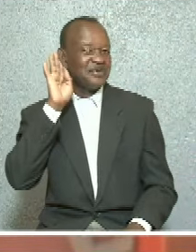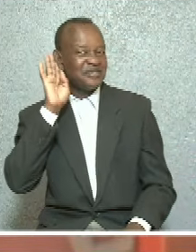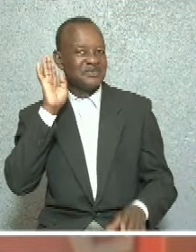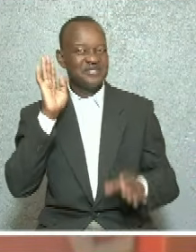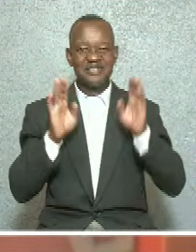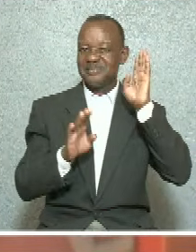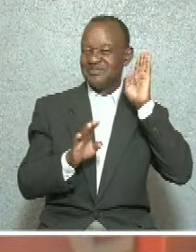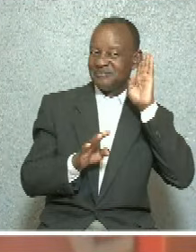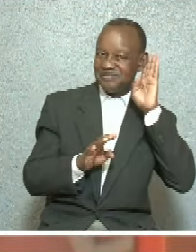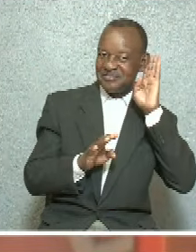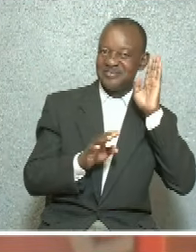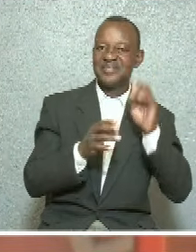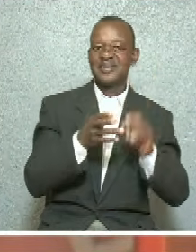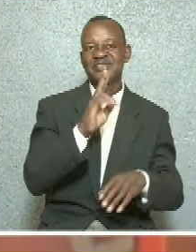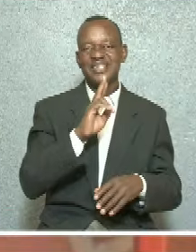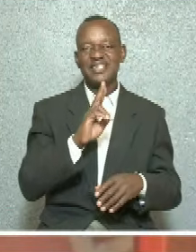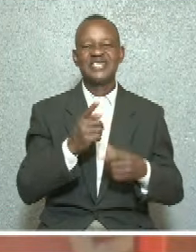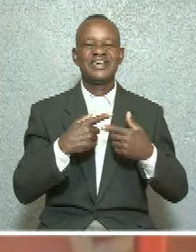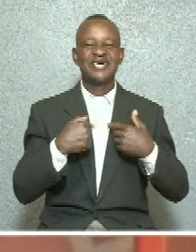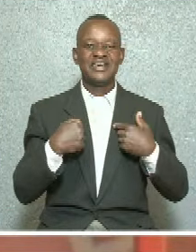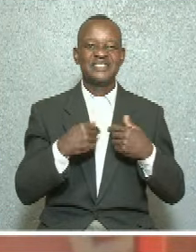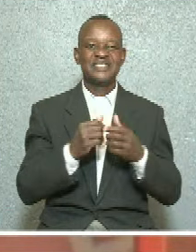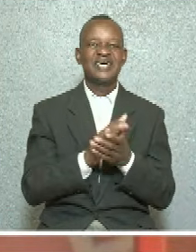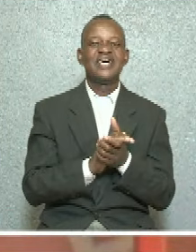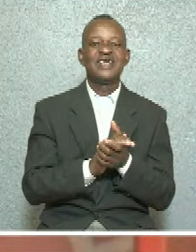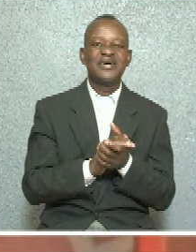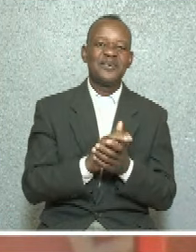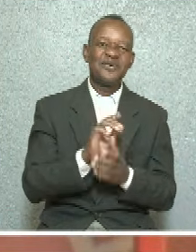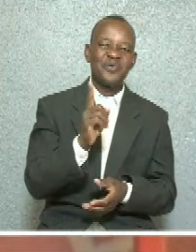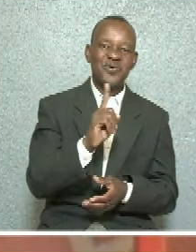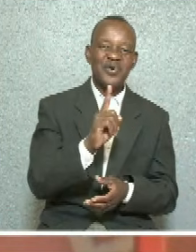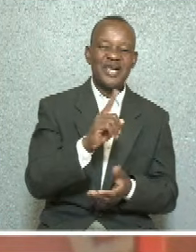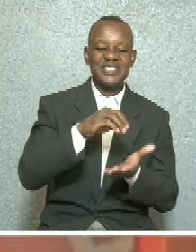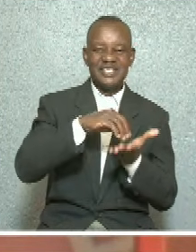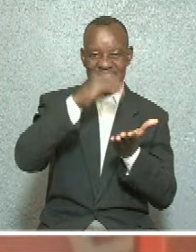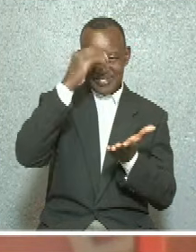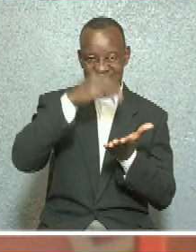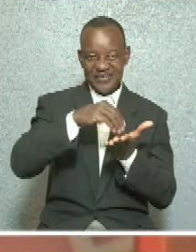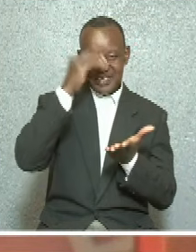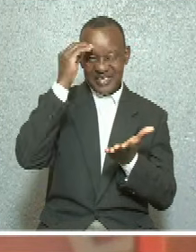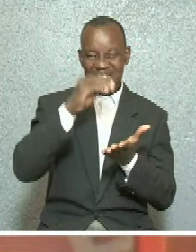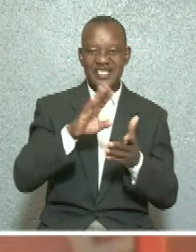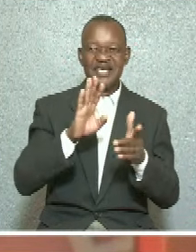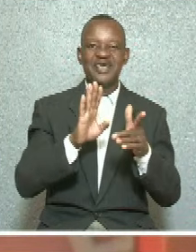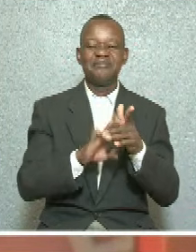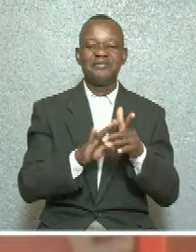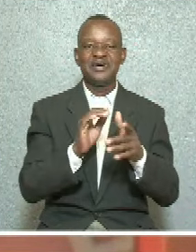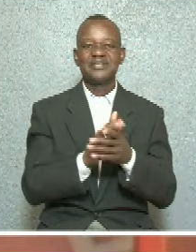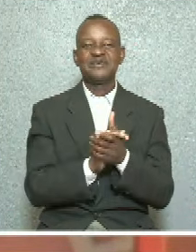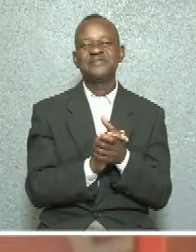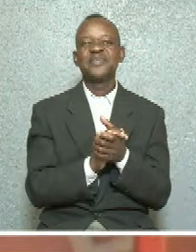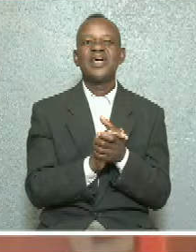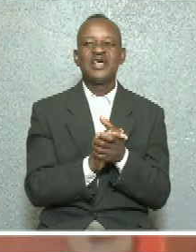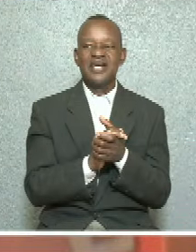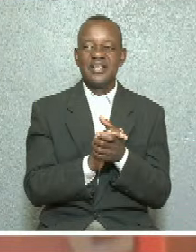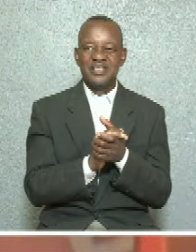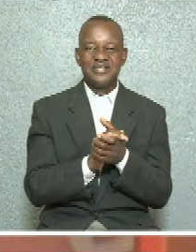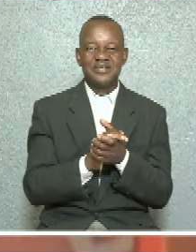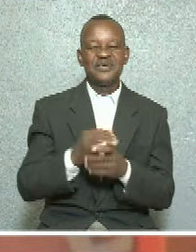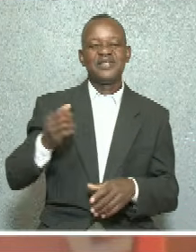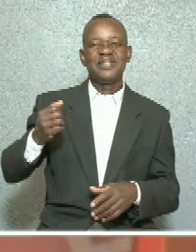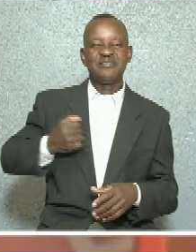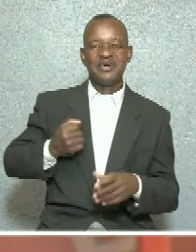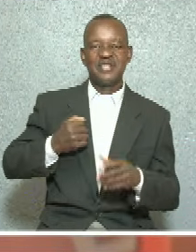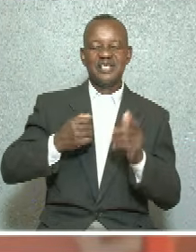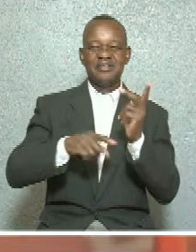learned about our founding father. I'll tell you my favorite piece about the founding father. Many years